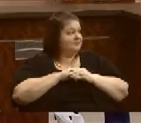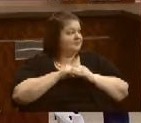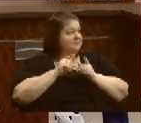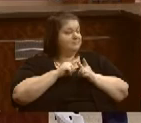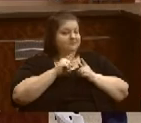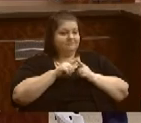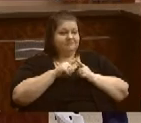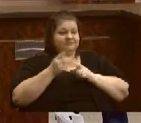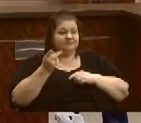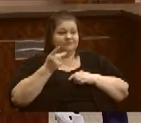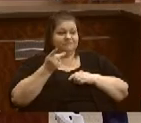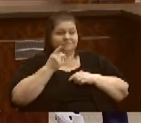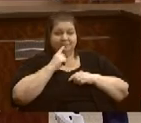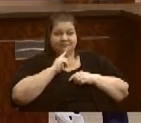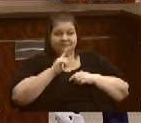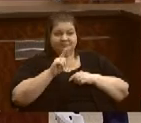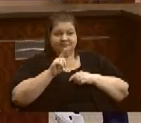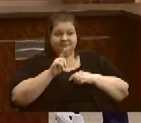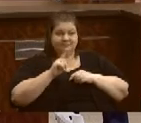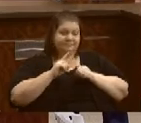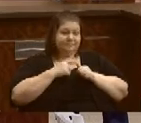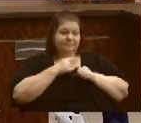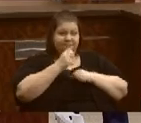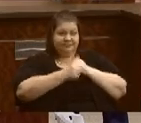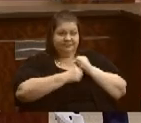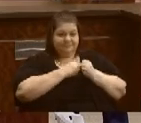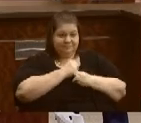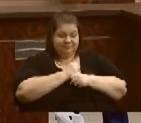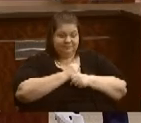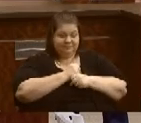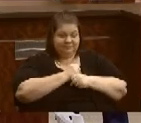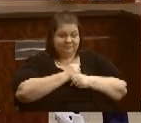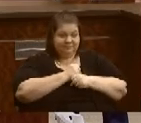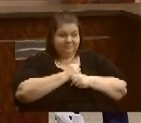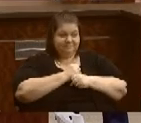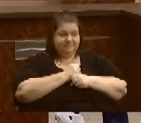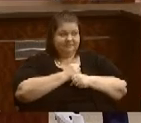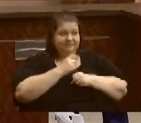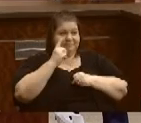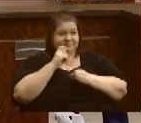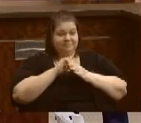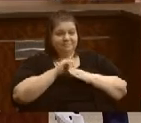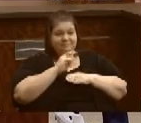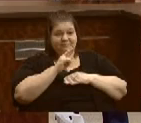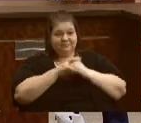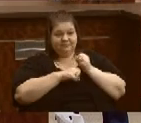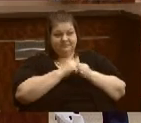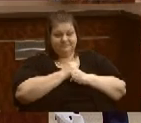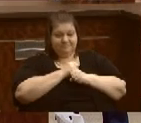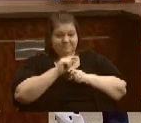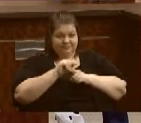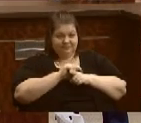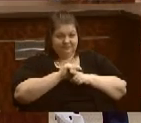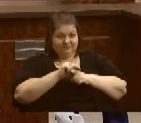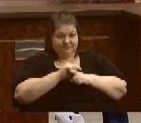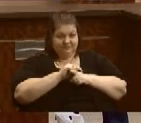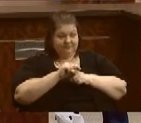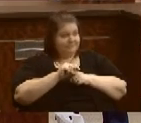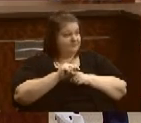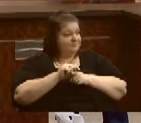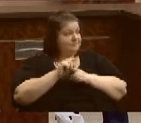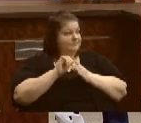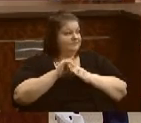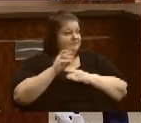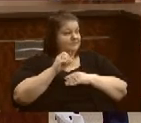we were 21 interns in the first year and 21 in 2 years because it was 2 years training. The training was